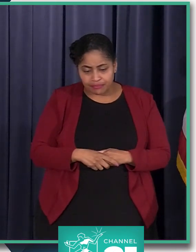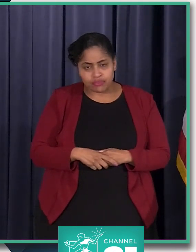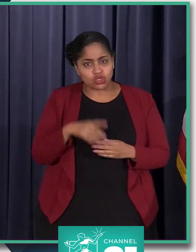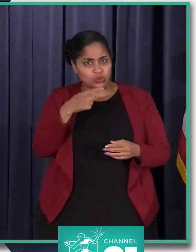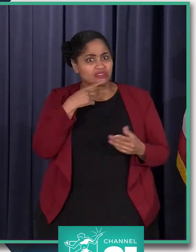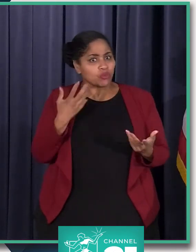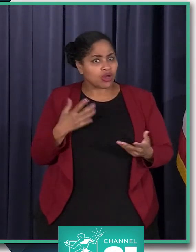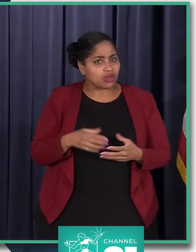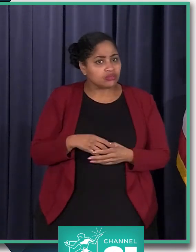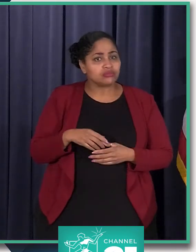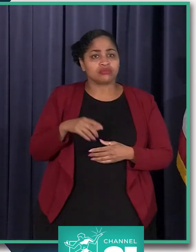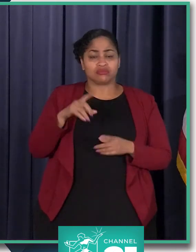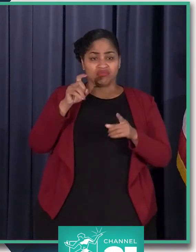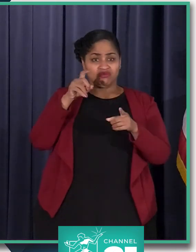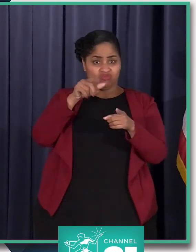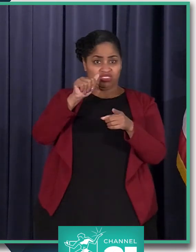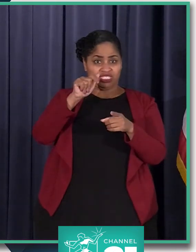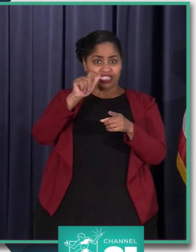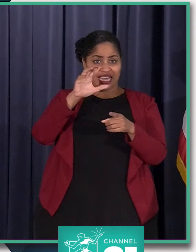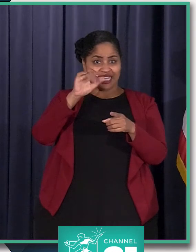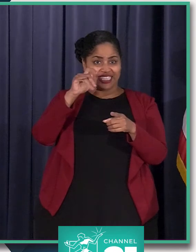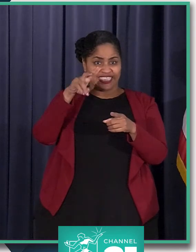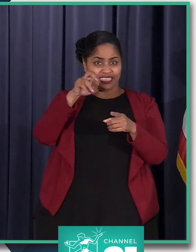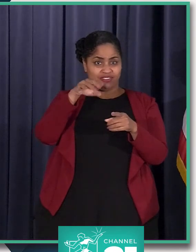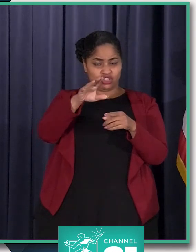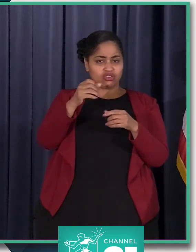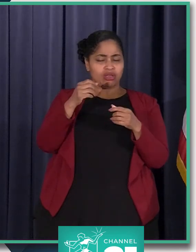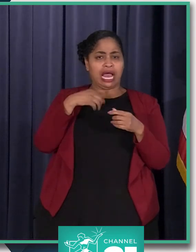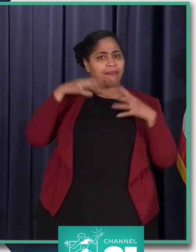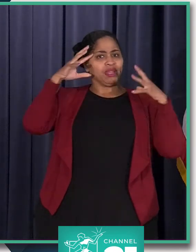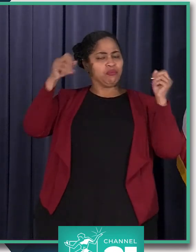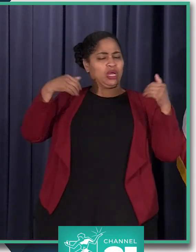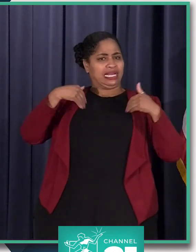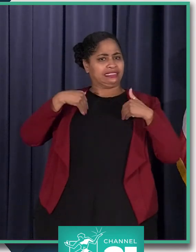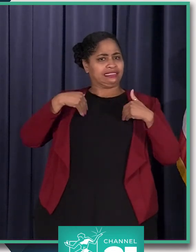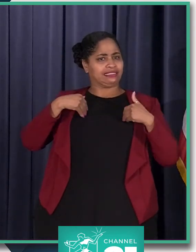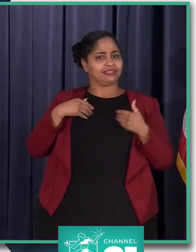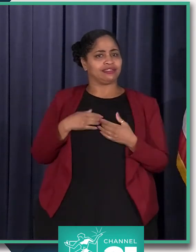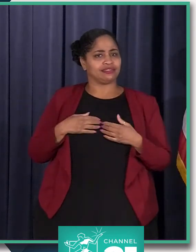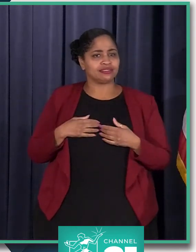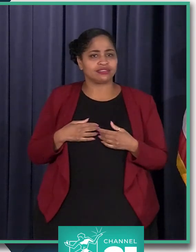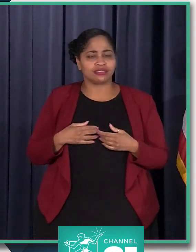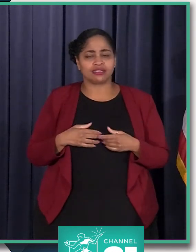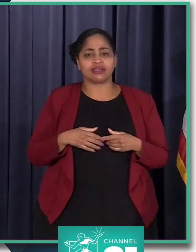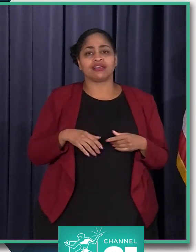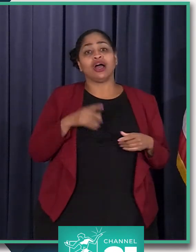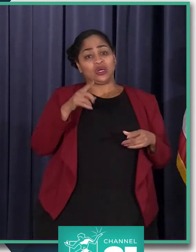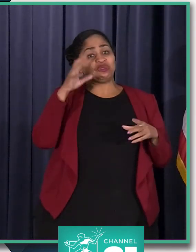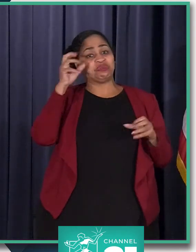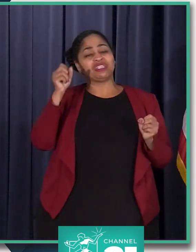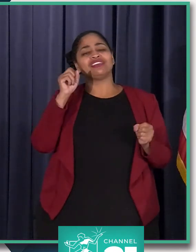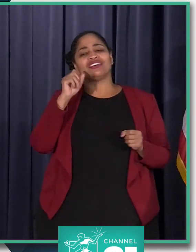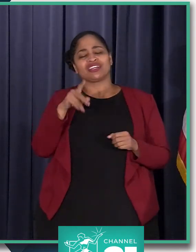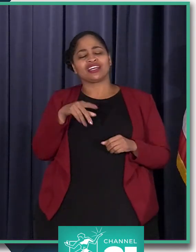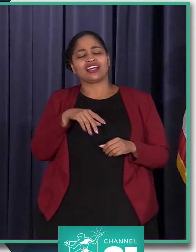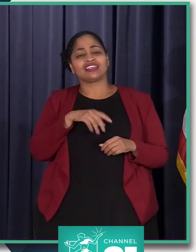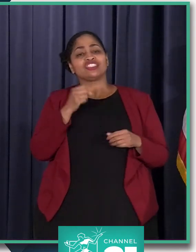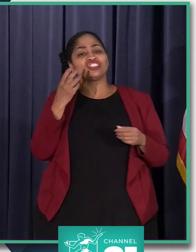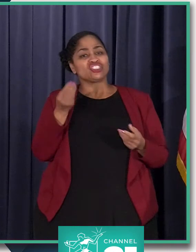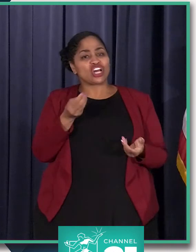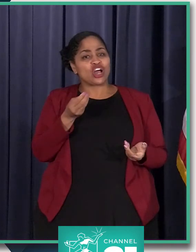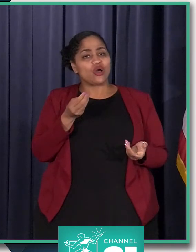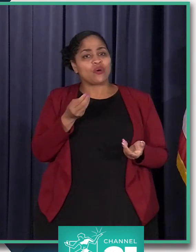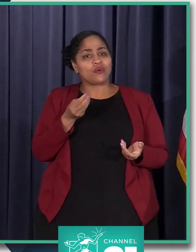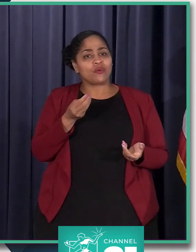You said what now? Are you active in your block club? Yeah, I'm the president of my The block president club. of your block club. All right. Yeah.